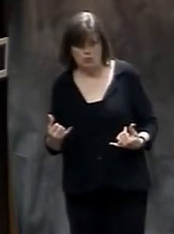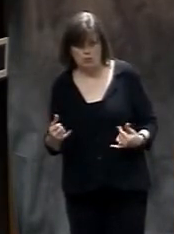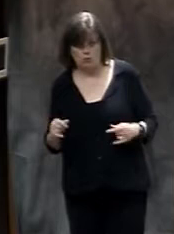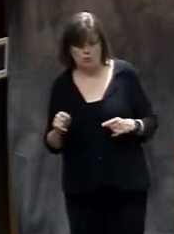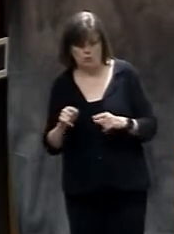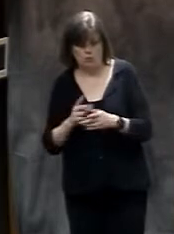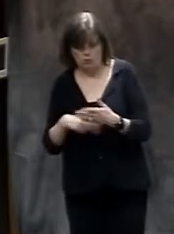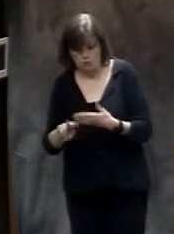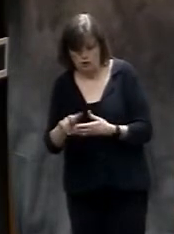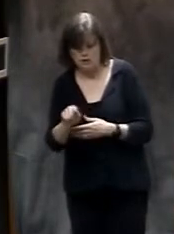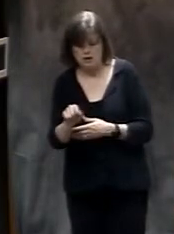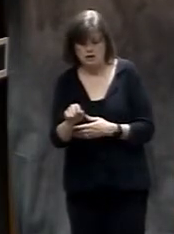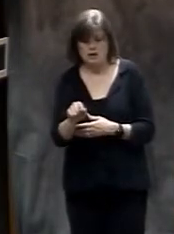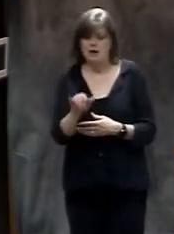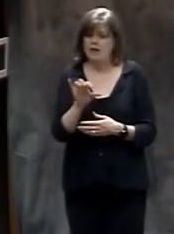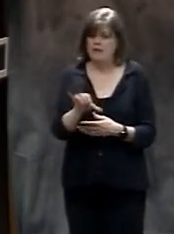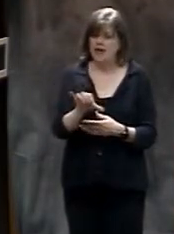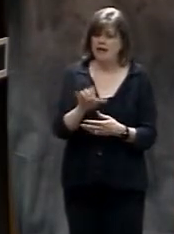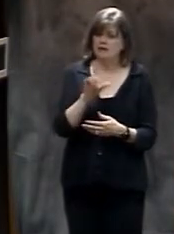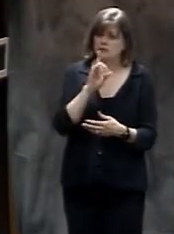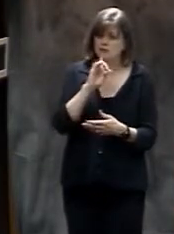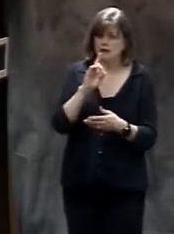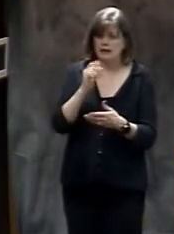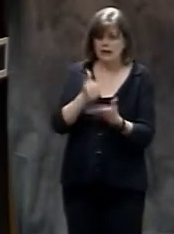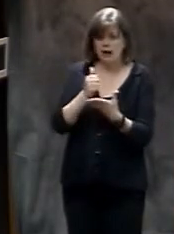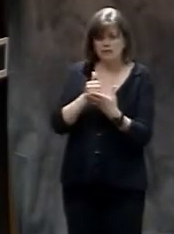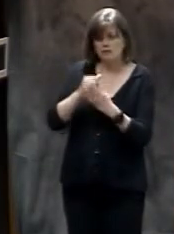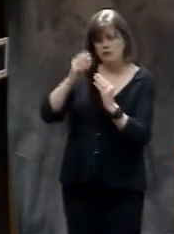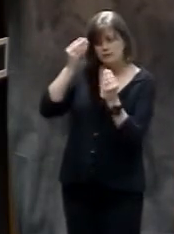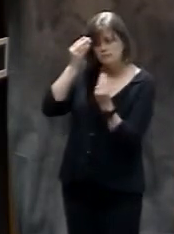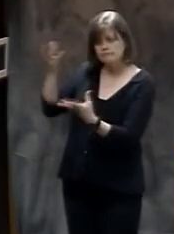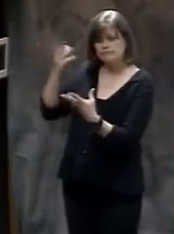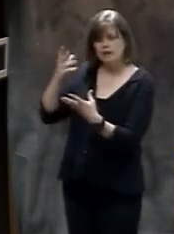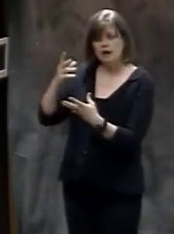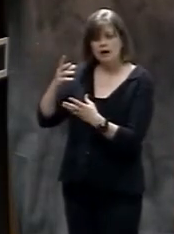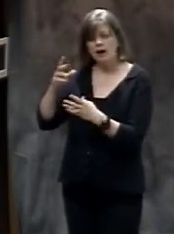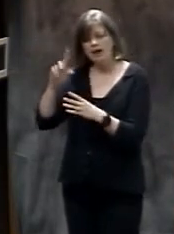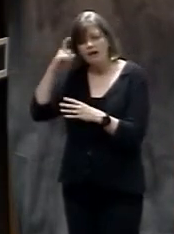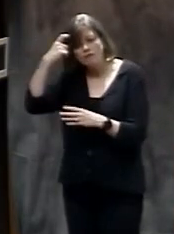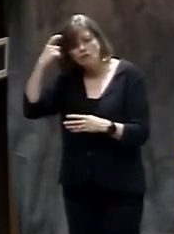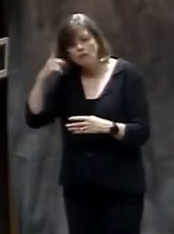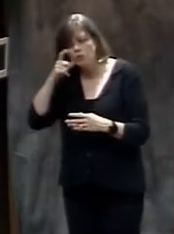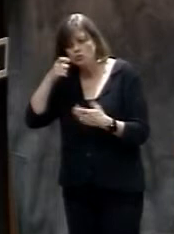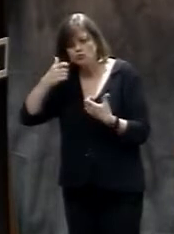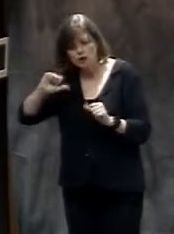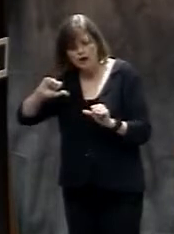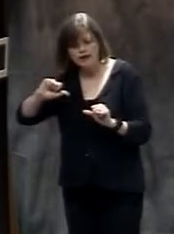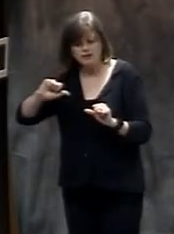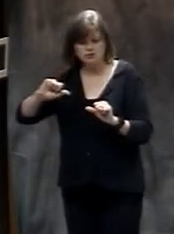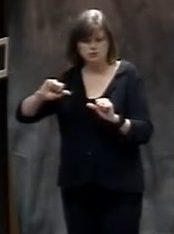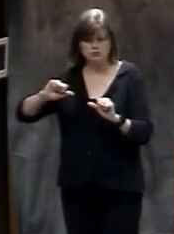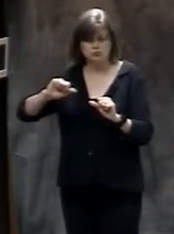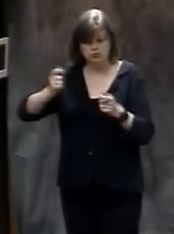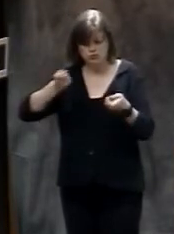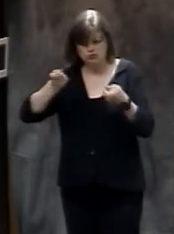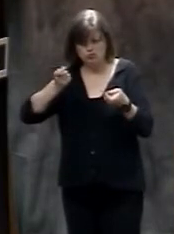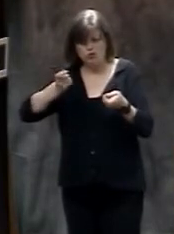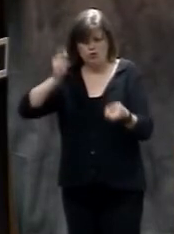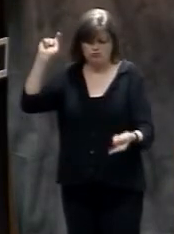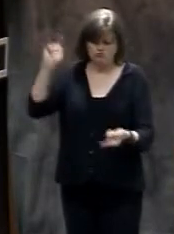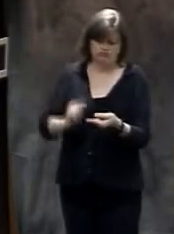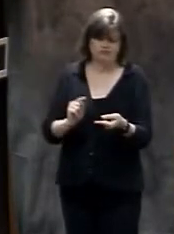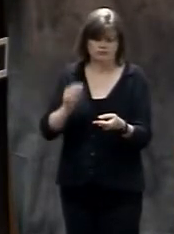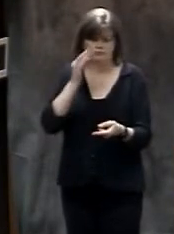for mosquito control districts that are trying to go out and do and coordinate their spraying activities. Or we can